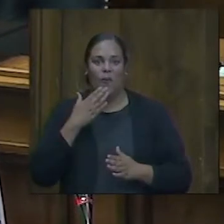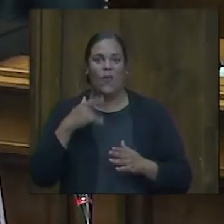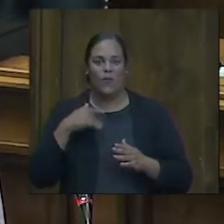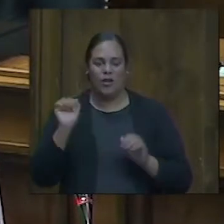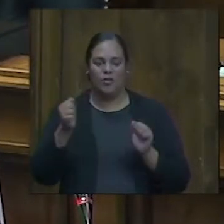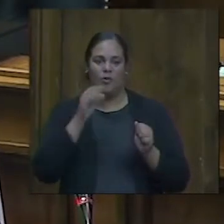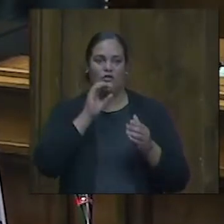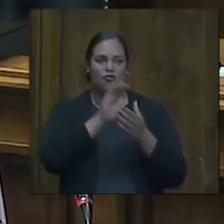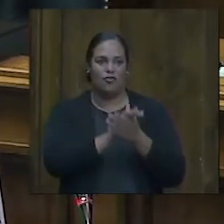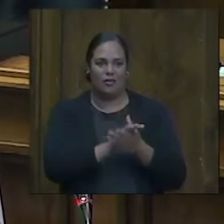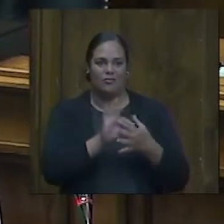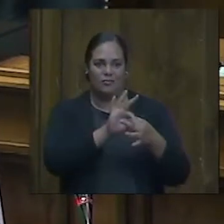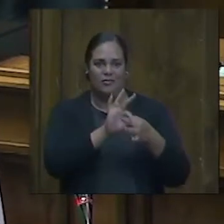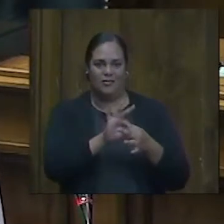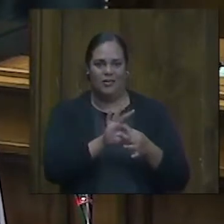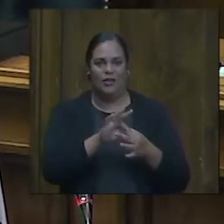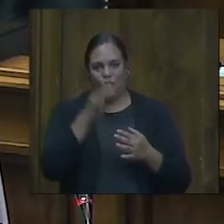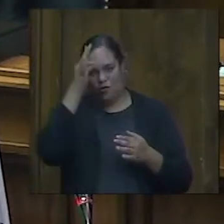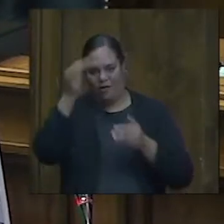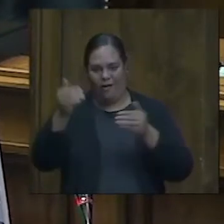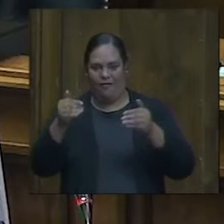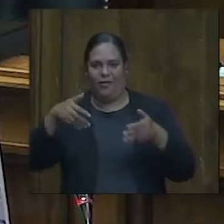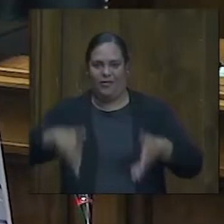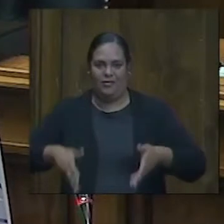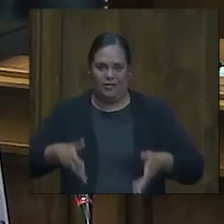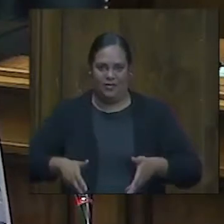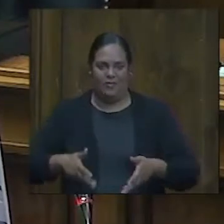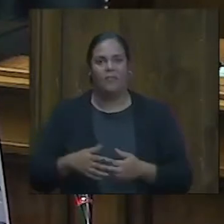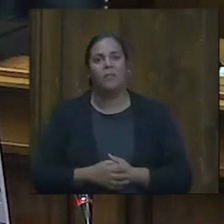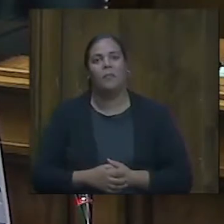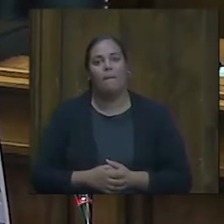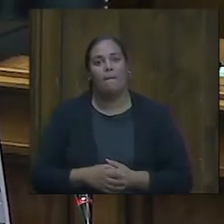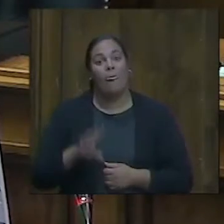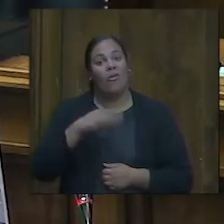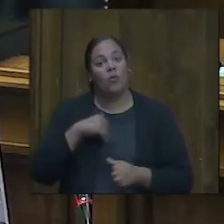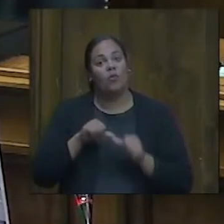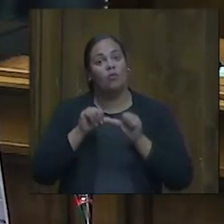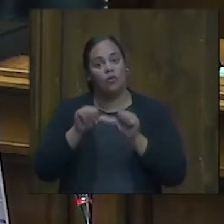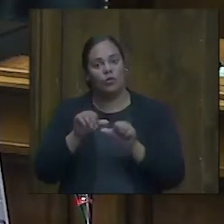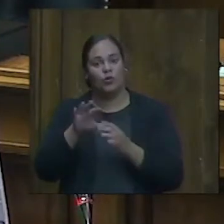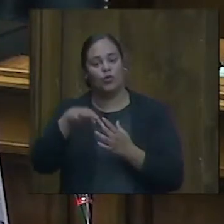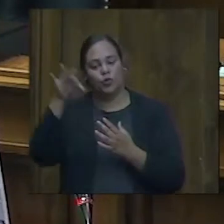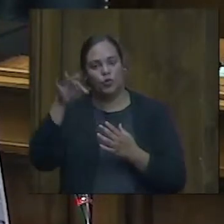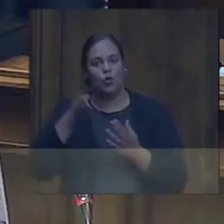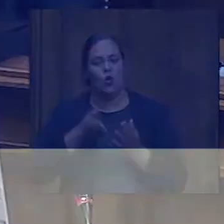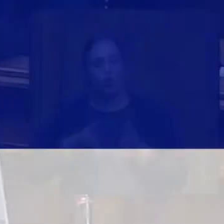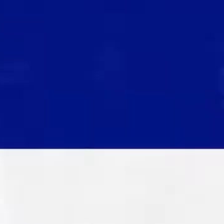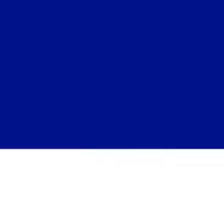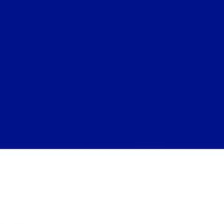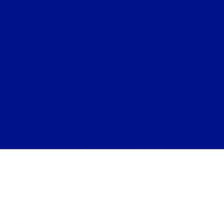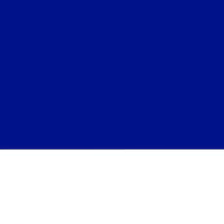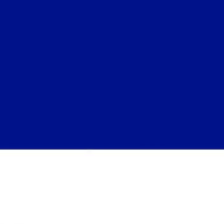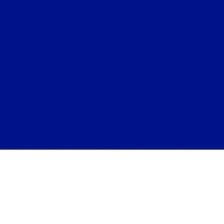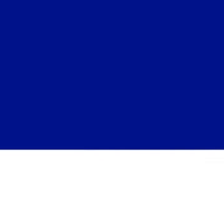place our trust in to govern. Let us continue to choose the road less traveled